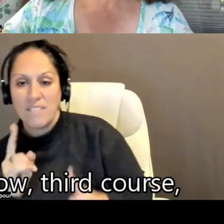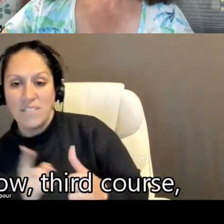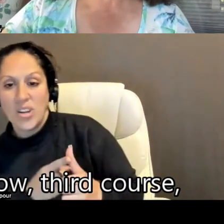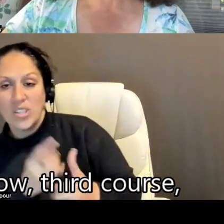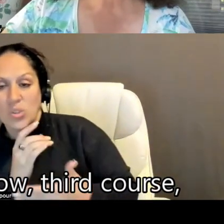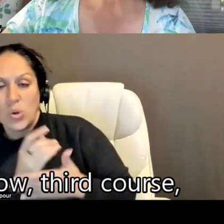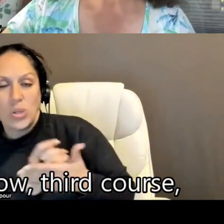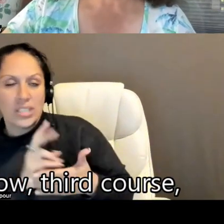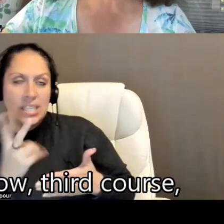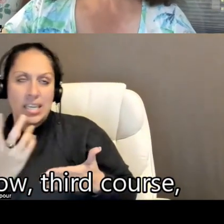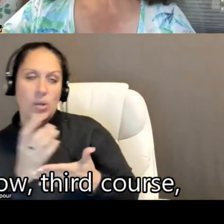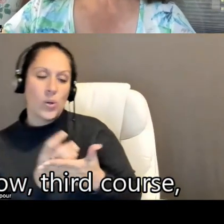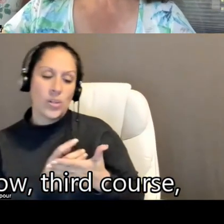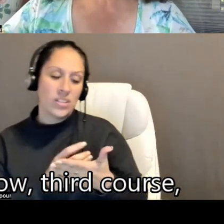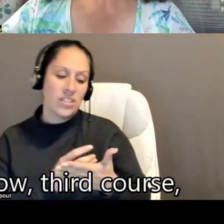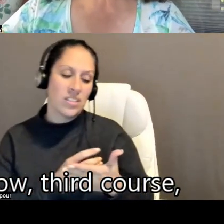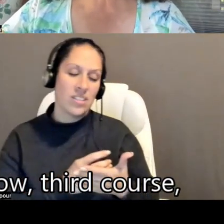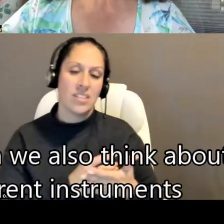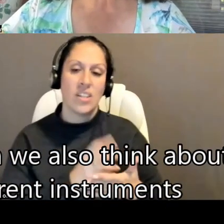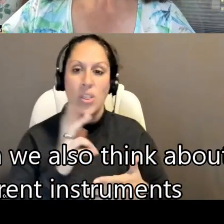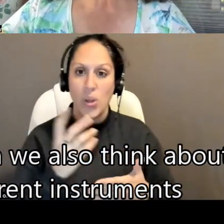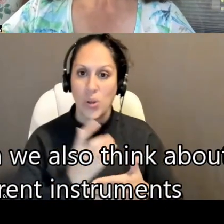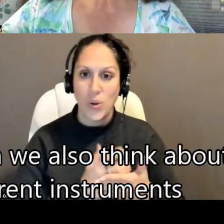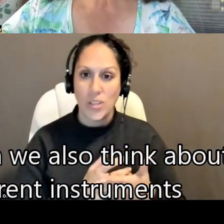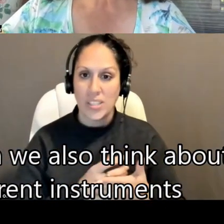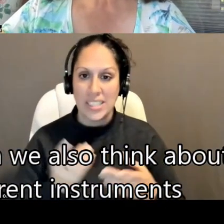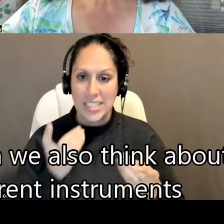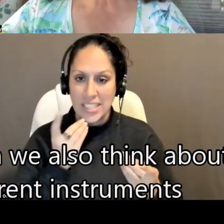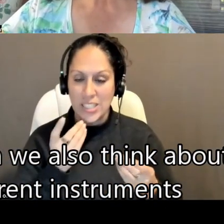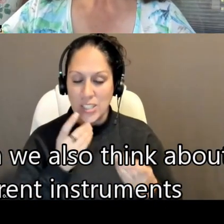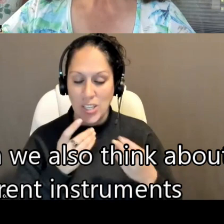second course, third course, dessert,